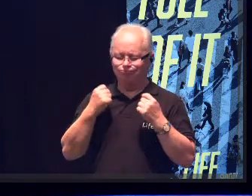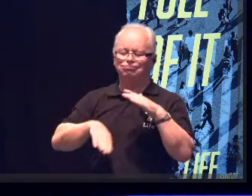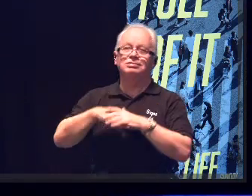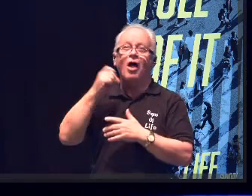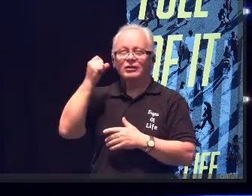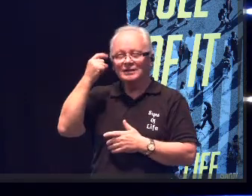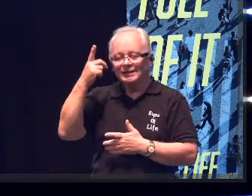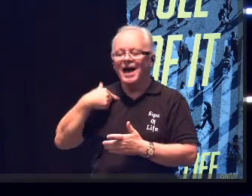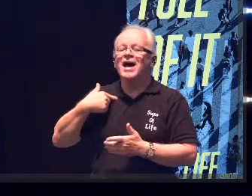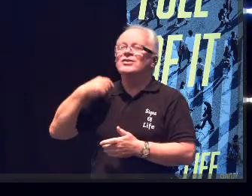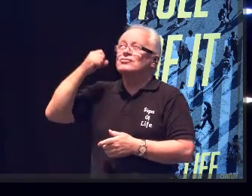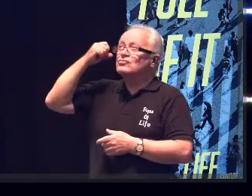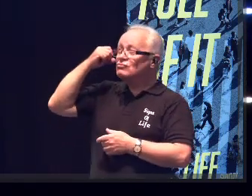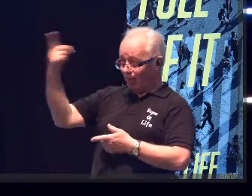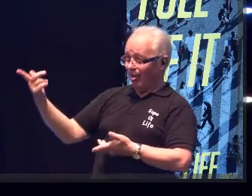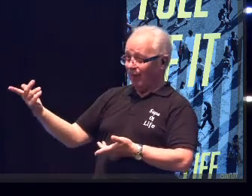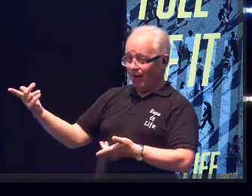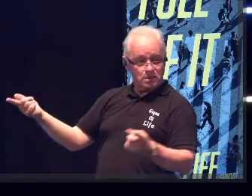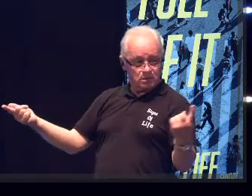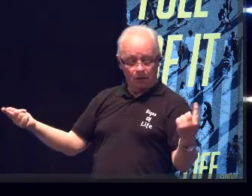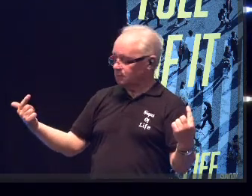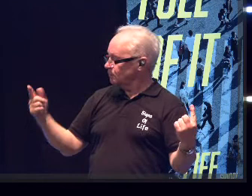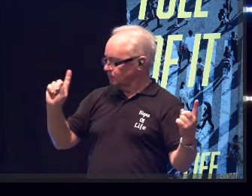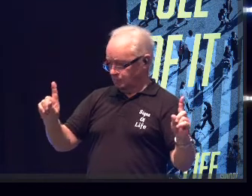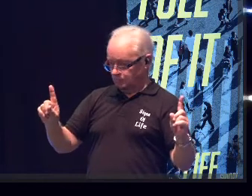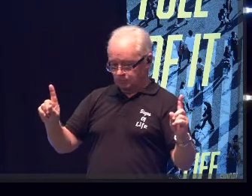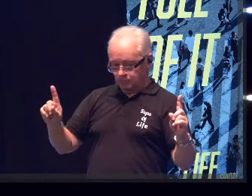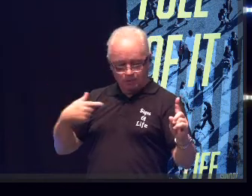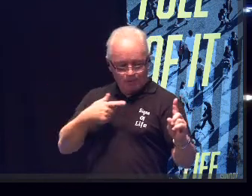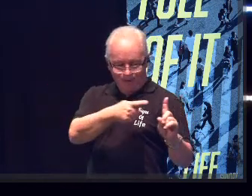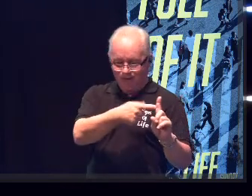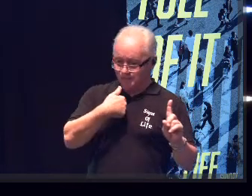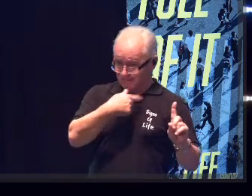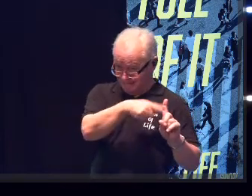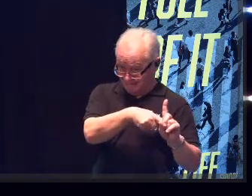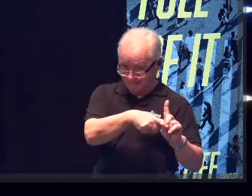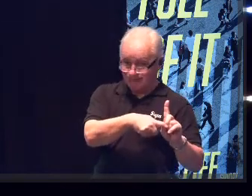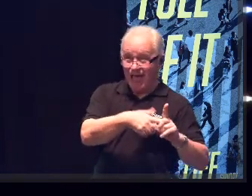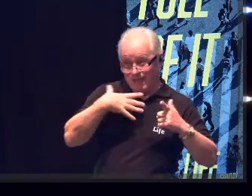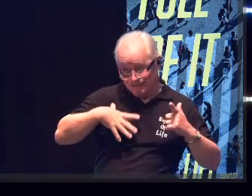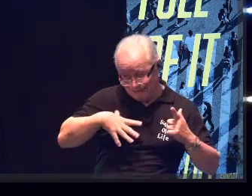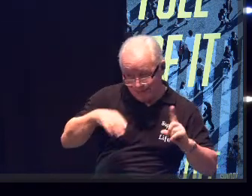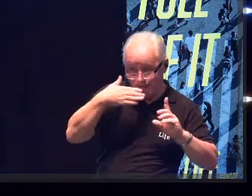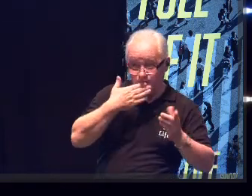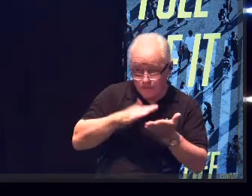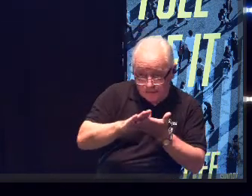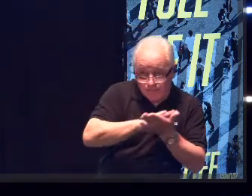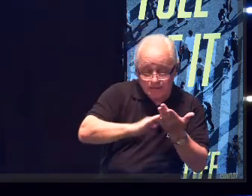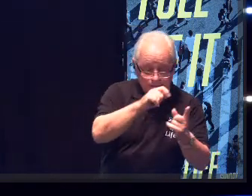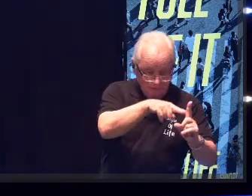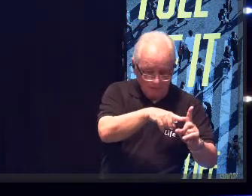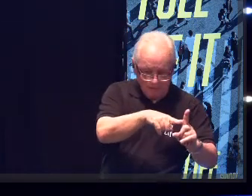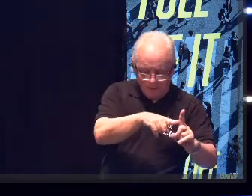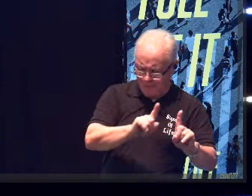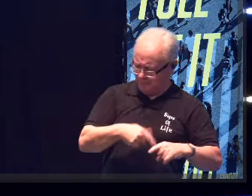when we realize that not only have we got much that needs forgiven, but that we have been